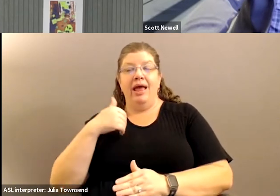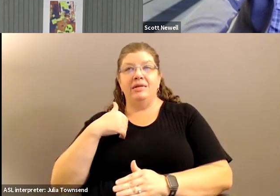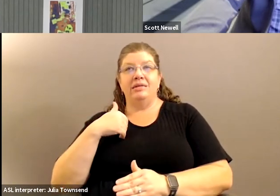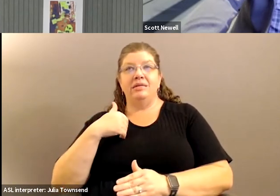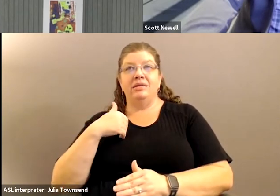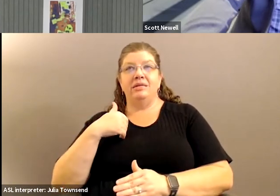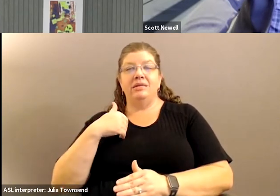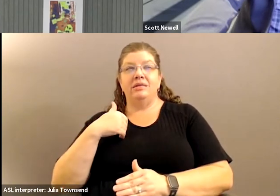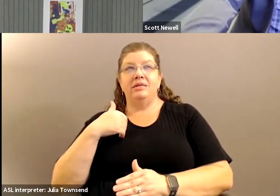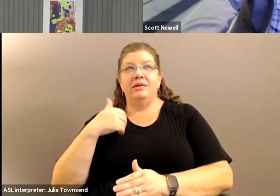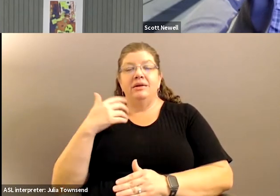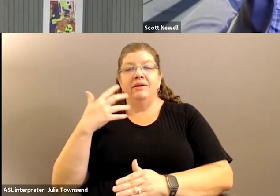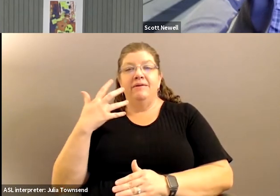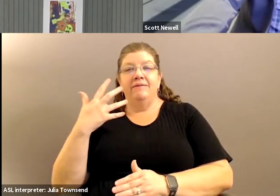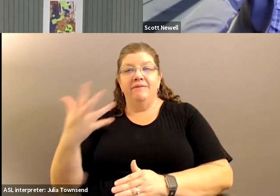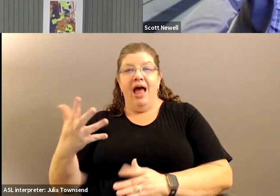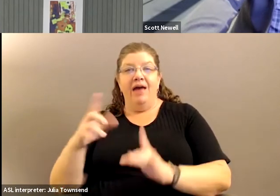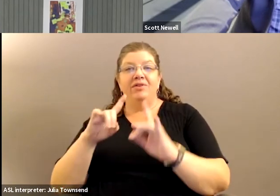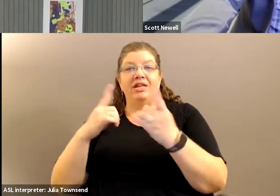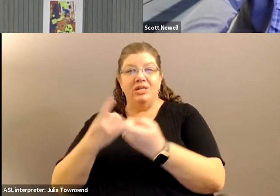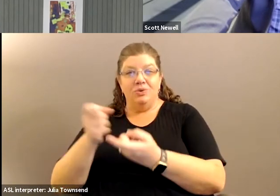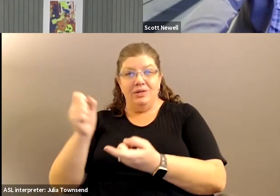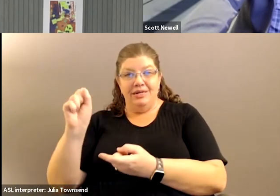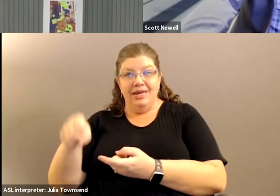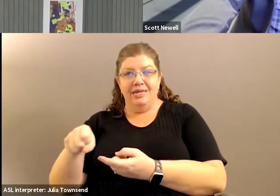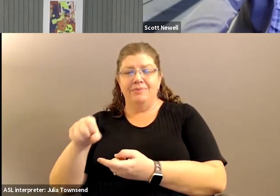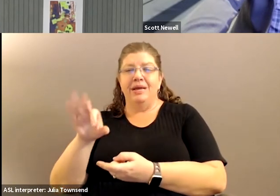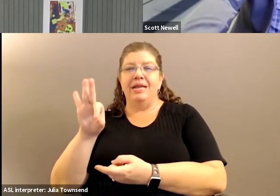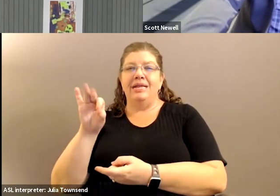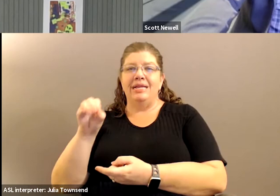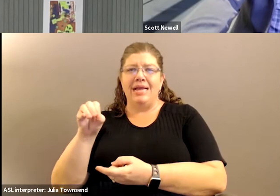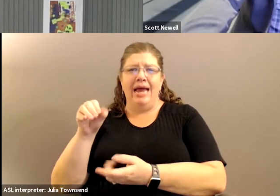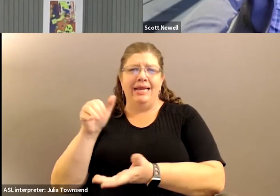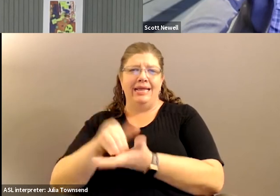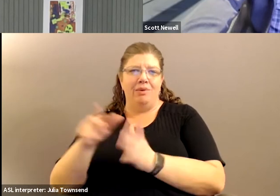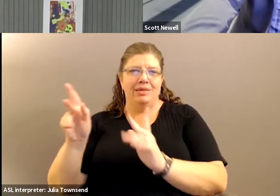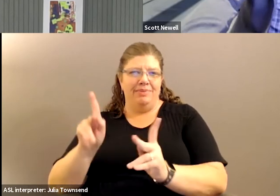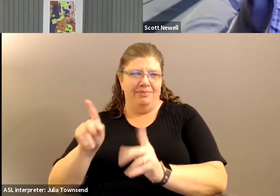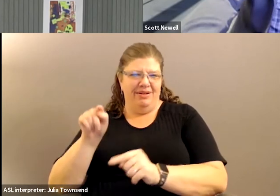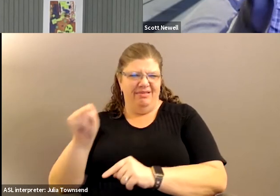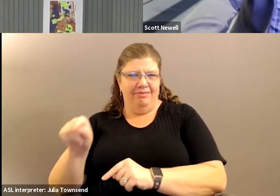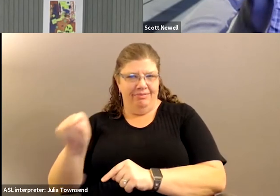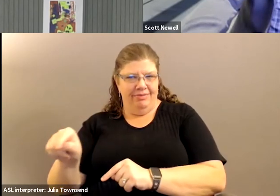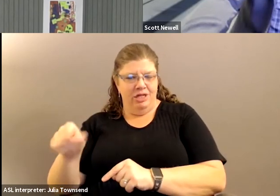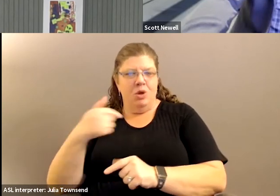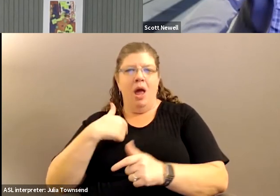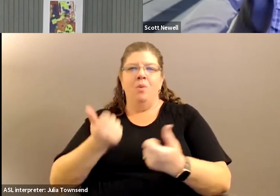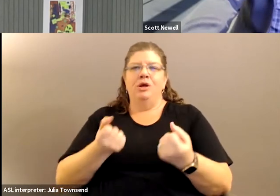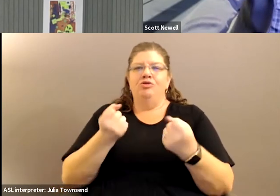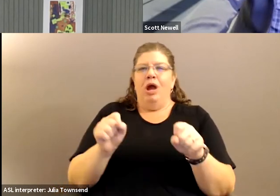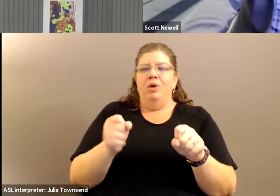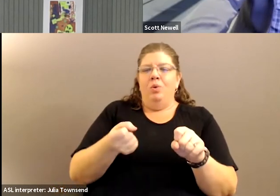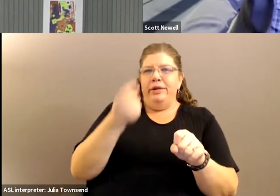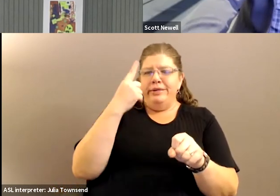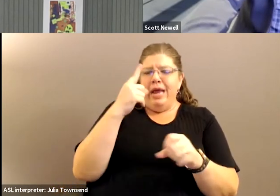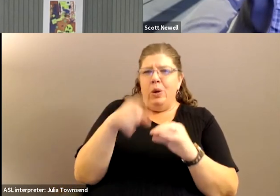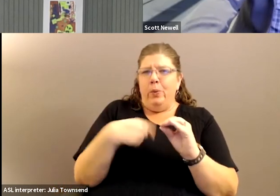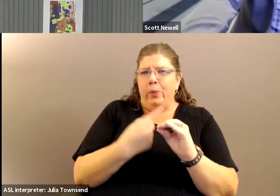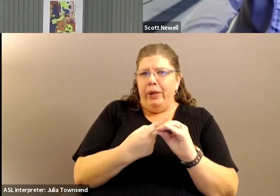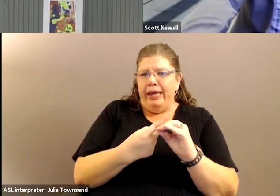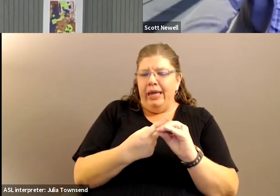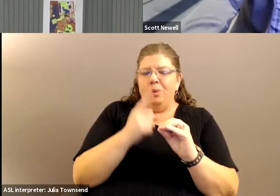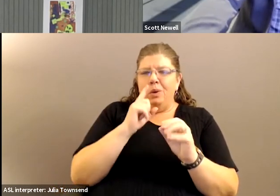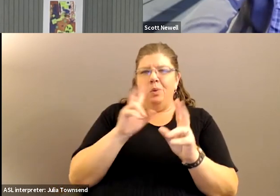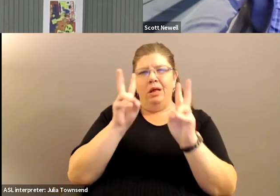uh districts yet 90 some thousand people so um i just want to understand when the seven